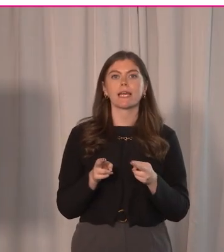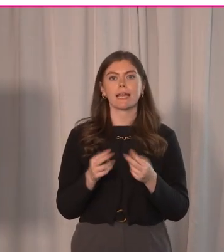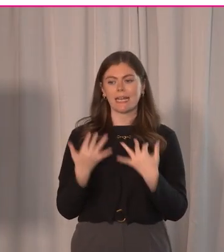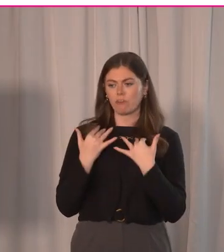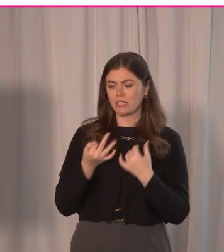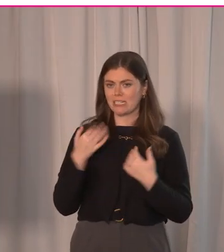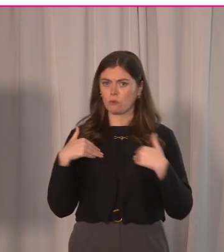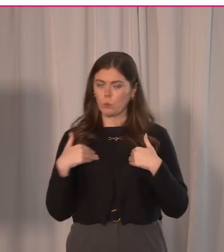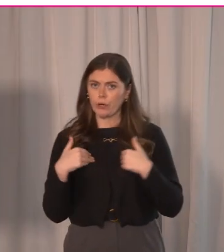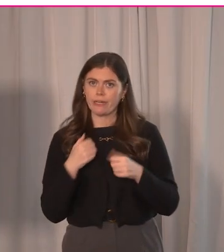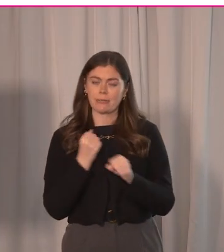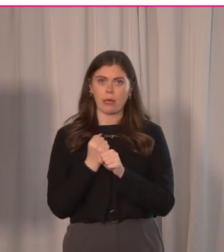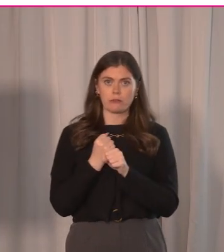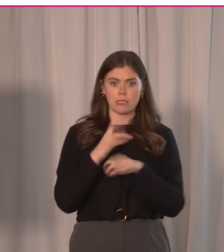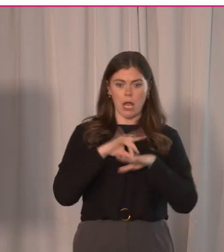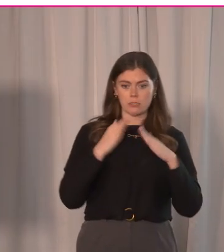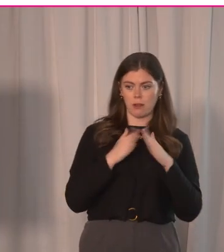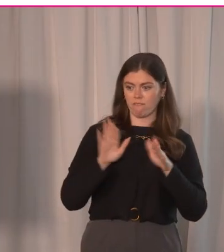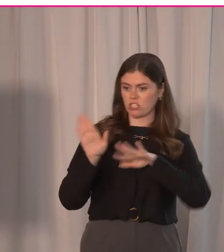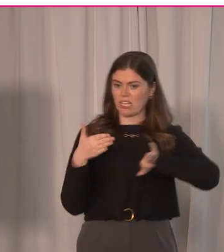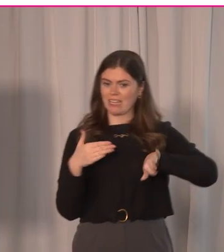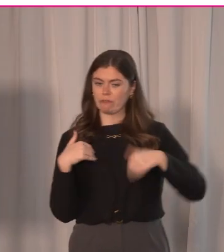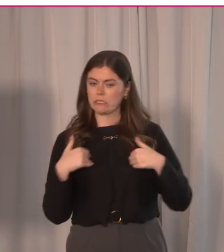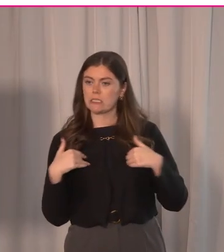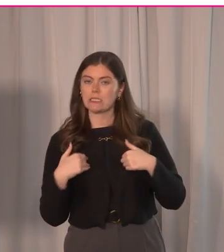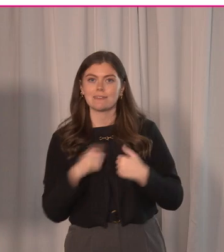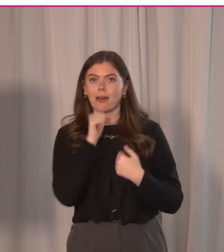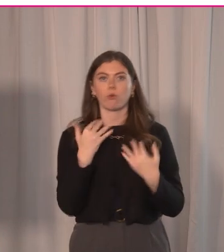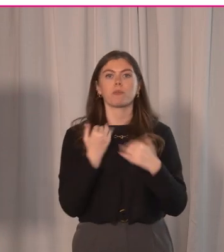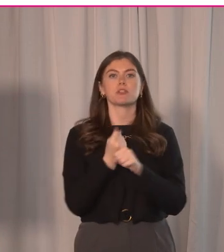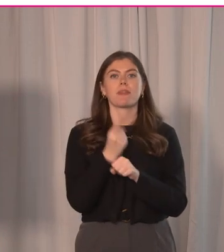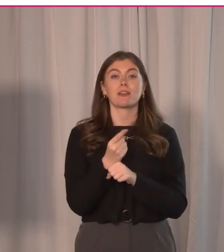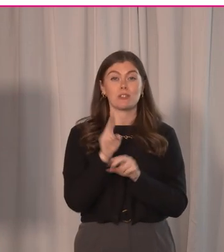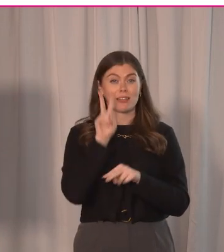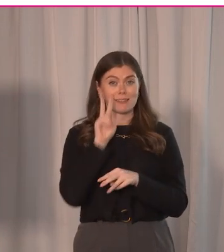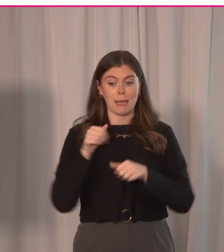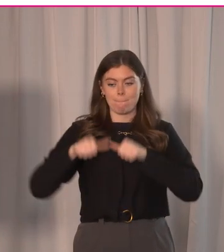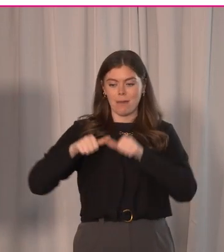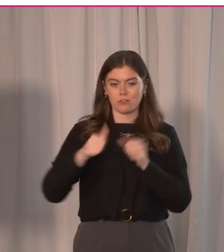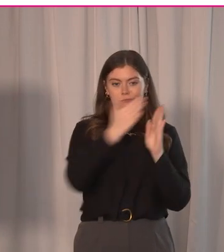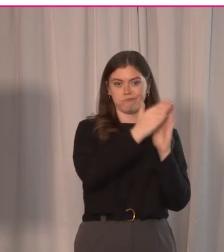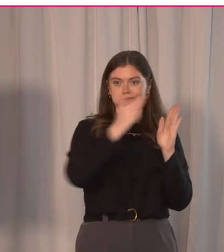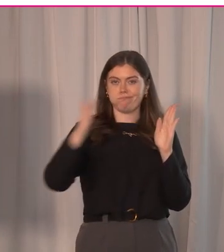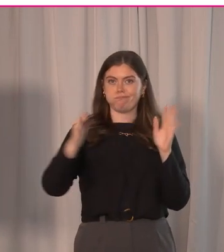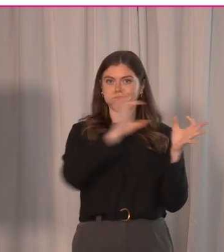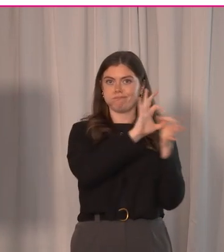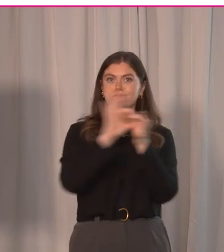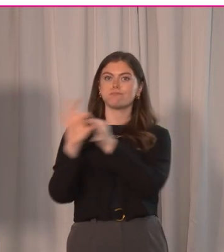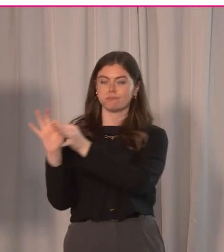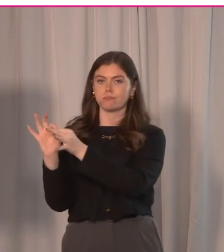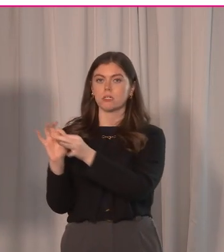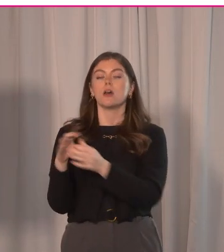after discharge. So you can see there's clear patterns across each of these stages. In terms of the care at